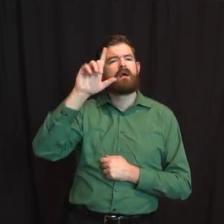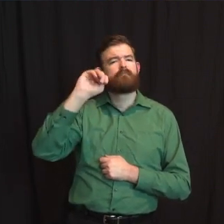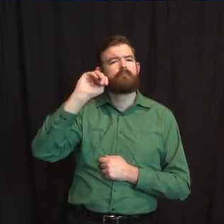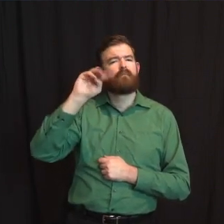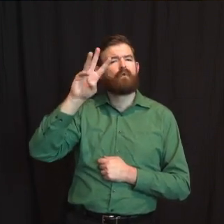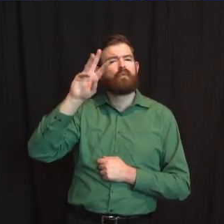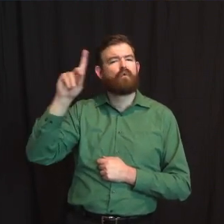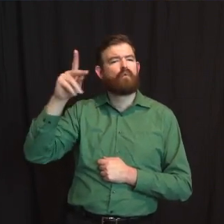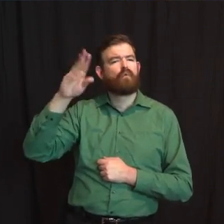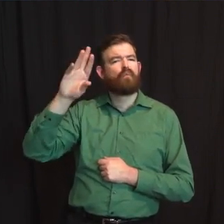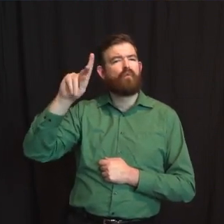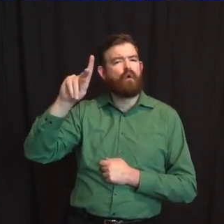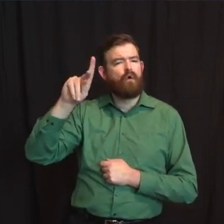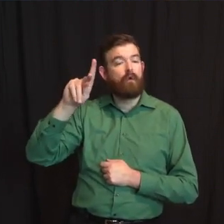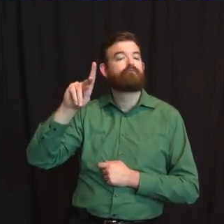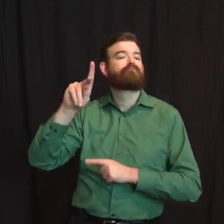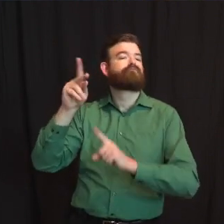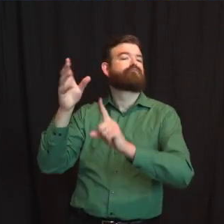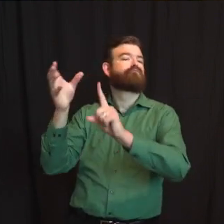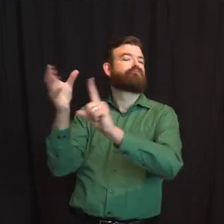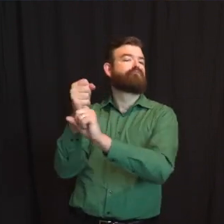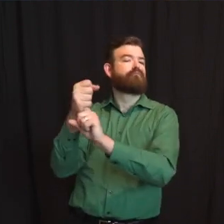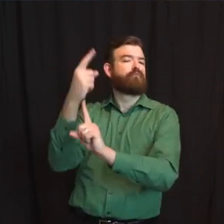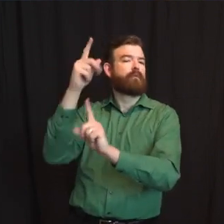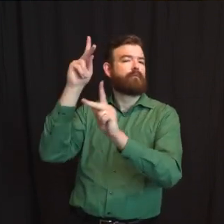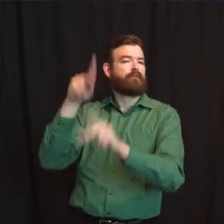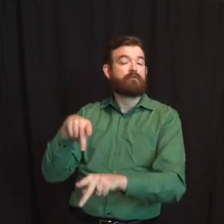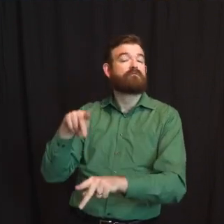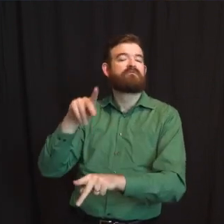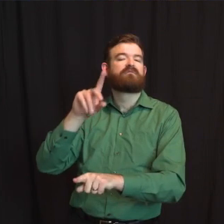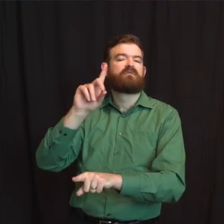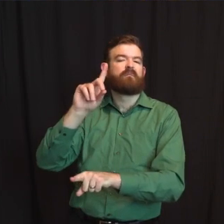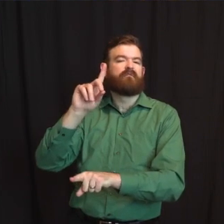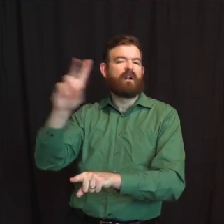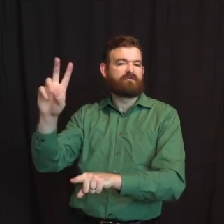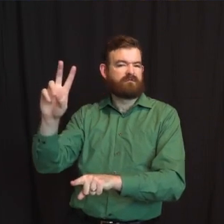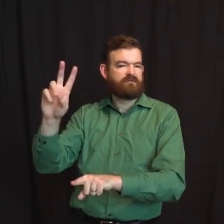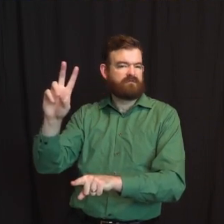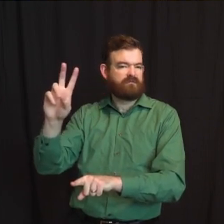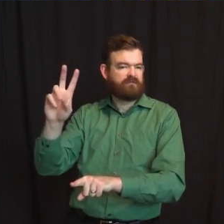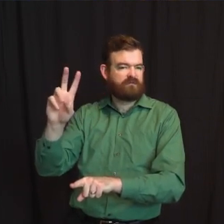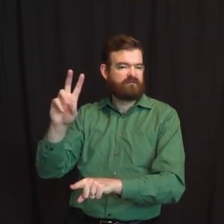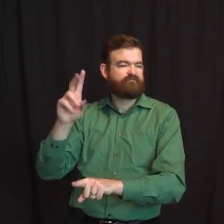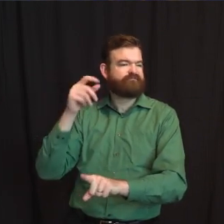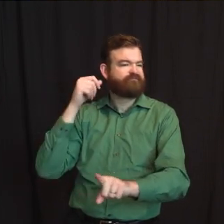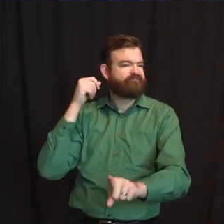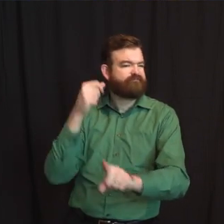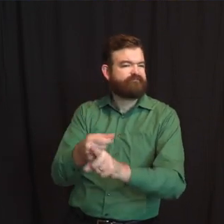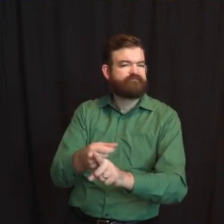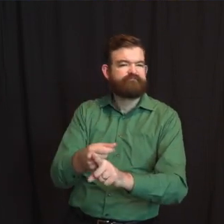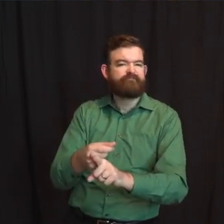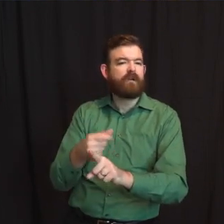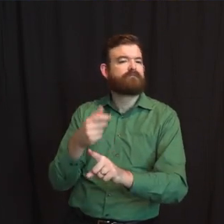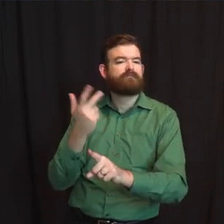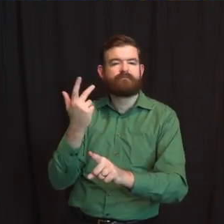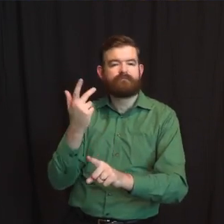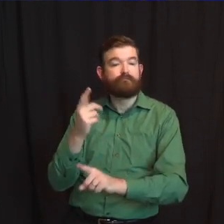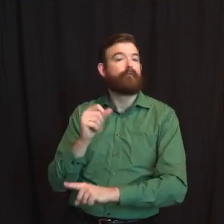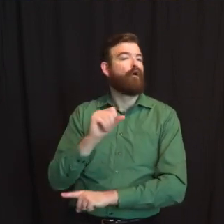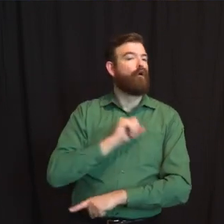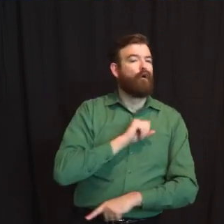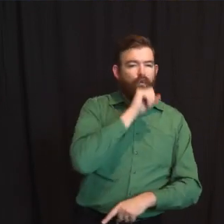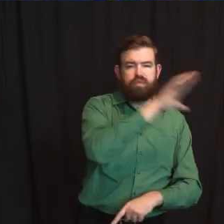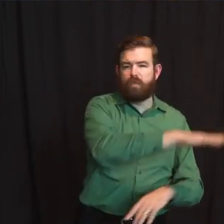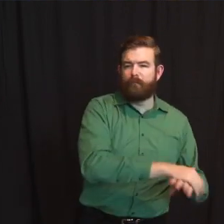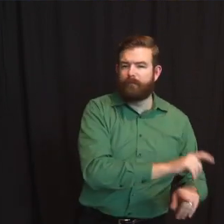violence was charged with aggravated assault and terroristic threats for coughing on the arresting officer, claiming